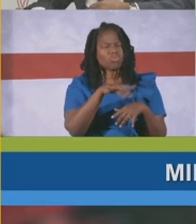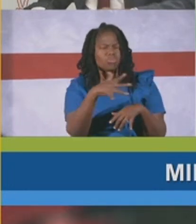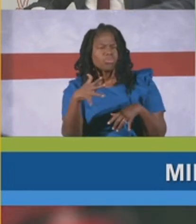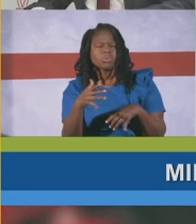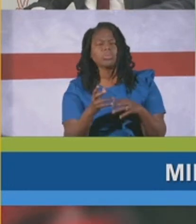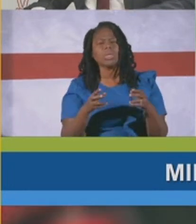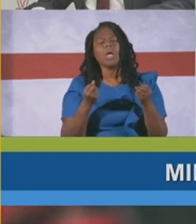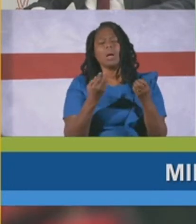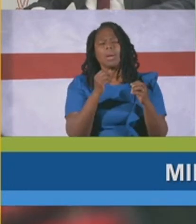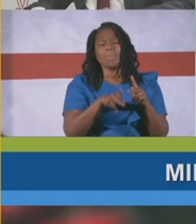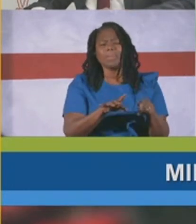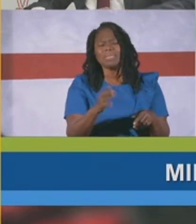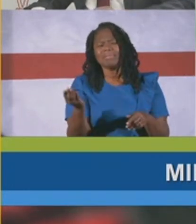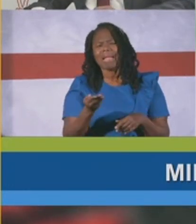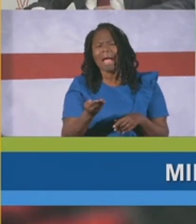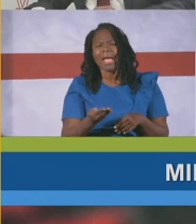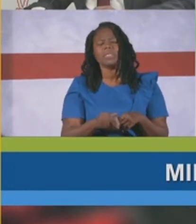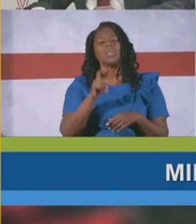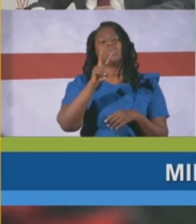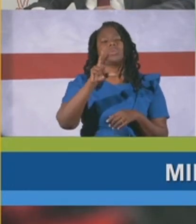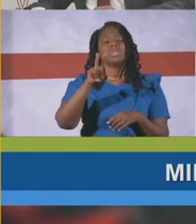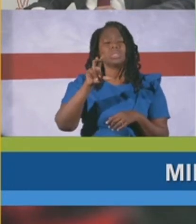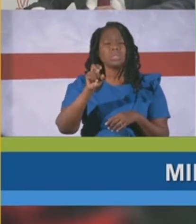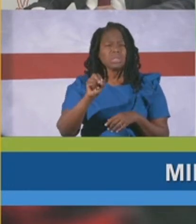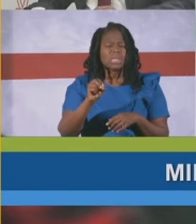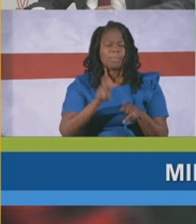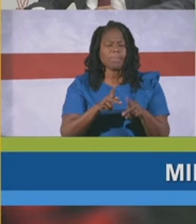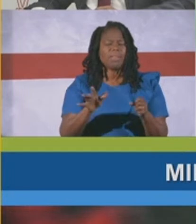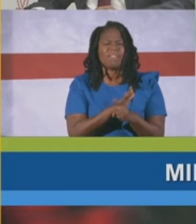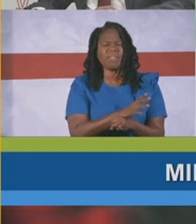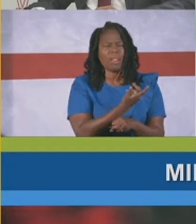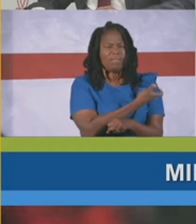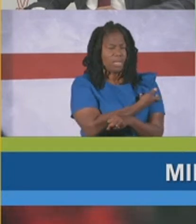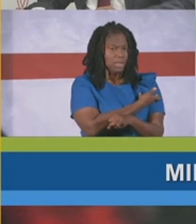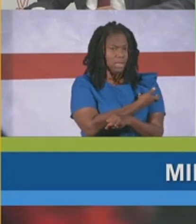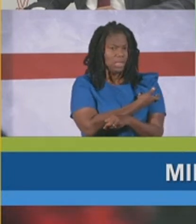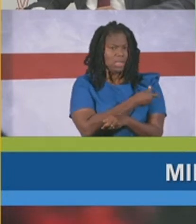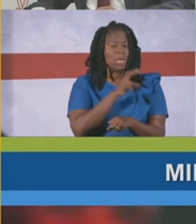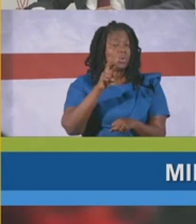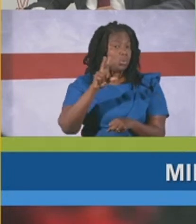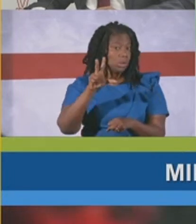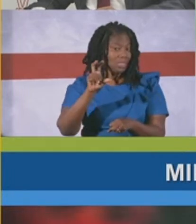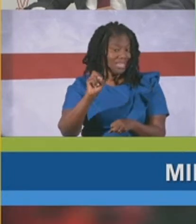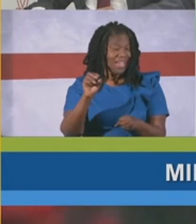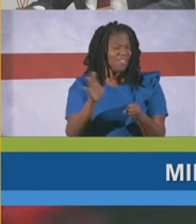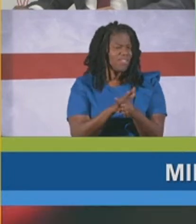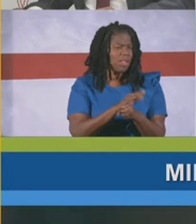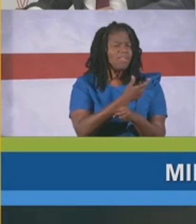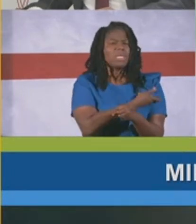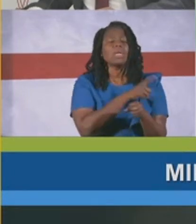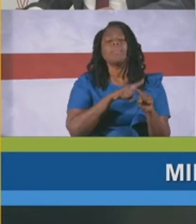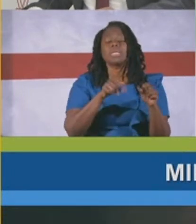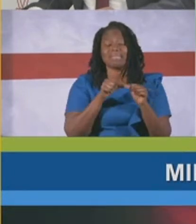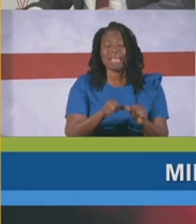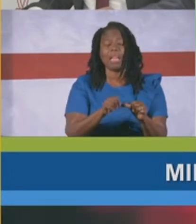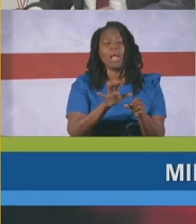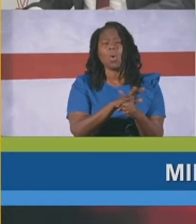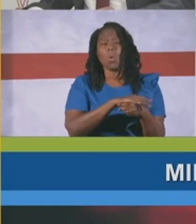status, 230 persons fully vaccinated who would have passed away up to this point in time,